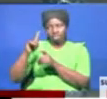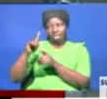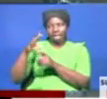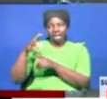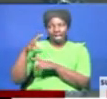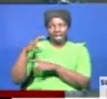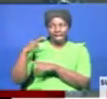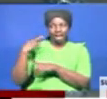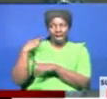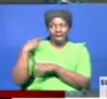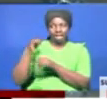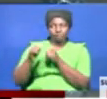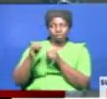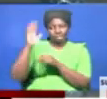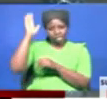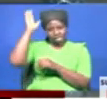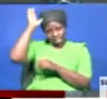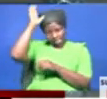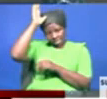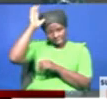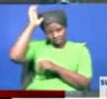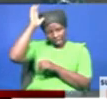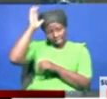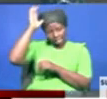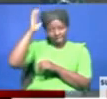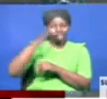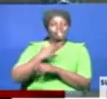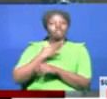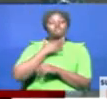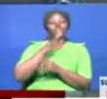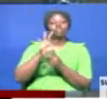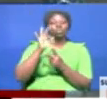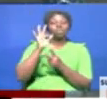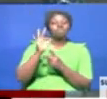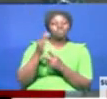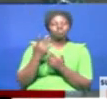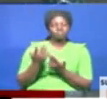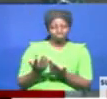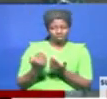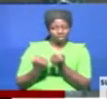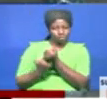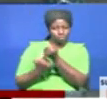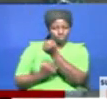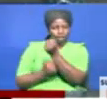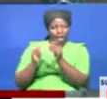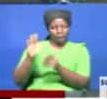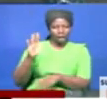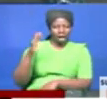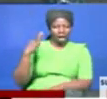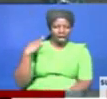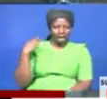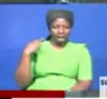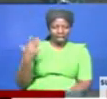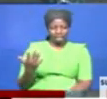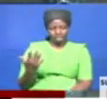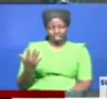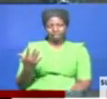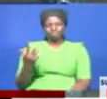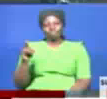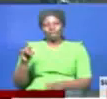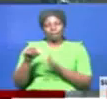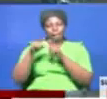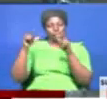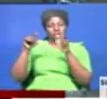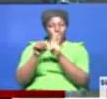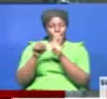preferred. He sponsored his client. So that is that's really a major problem. Probably another